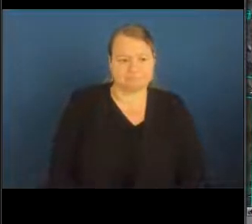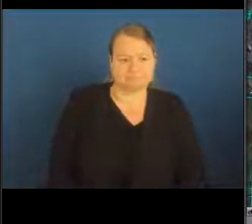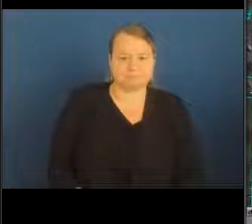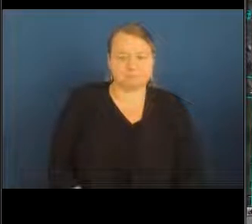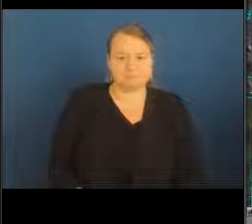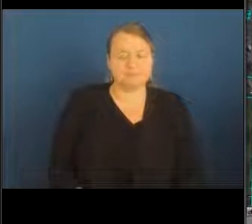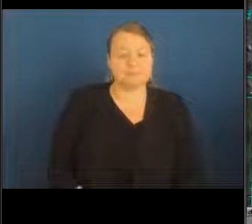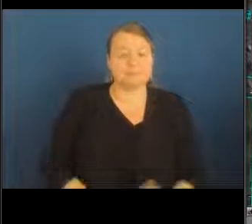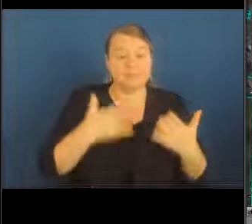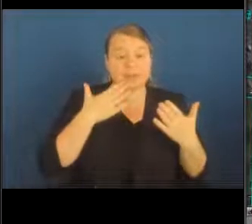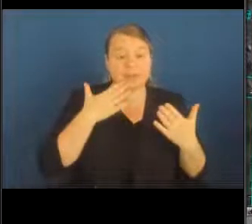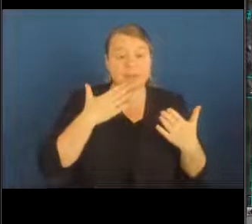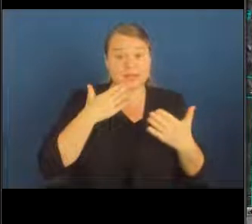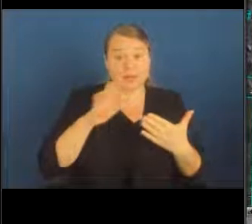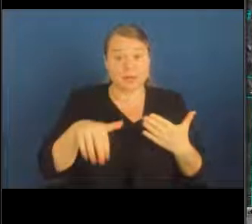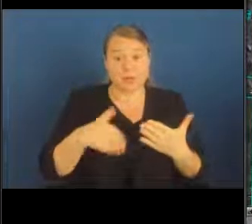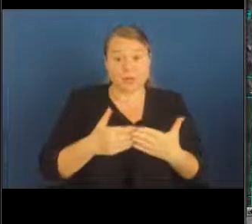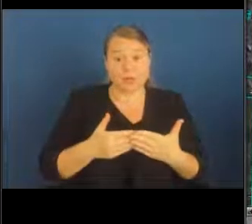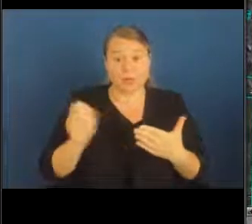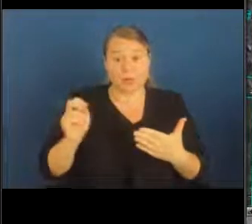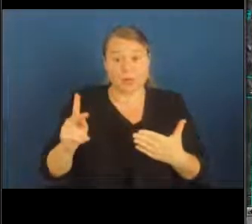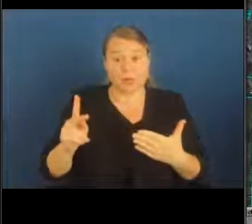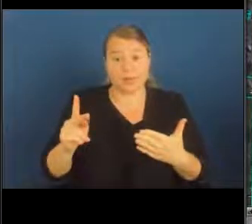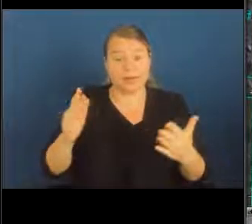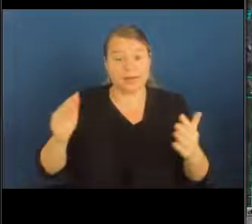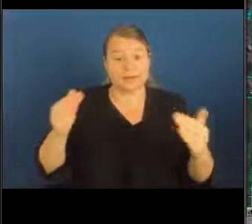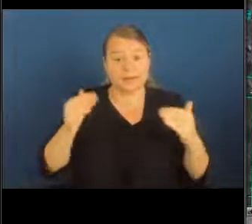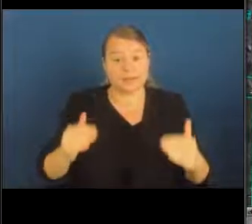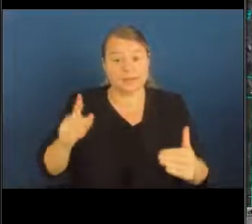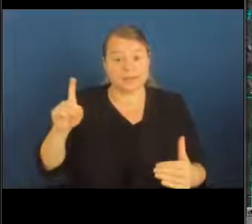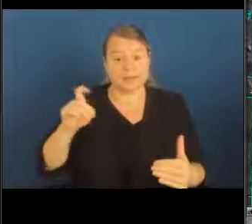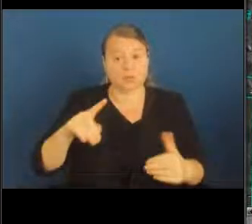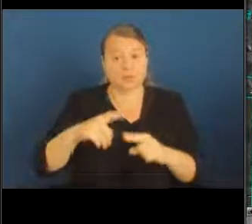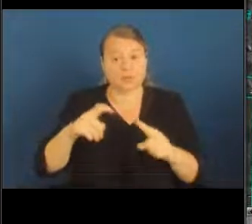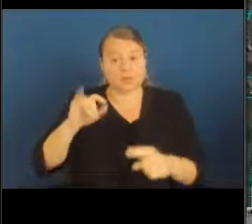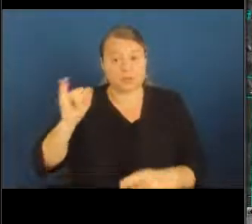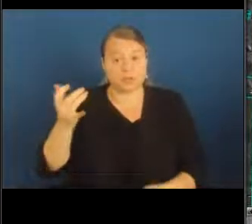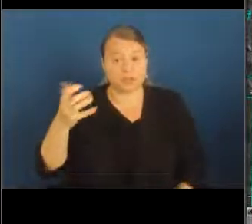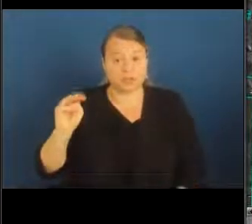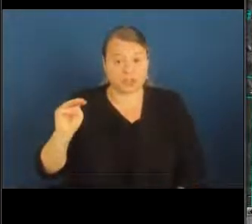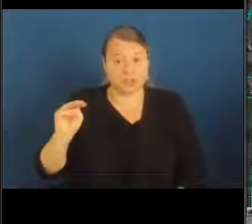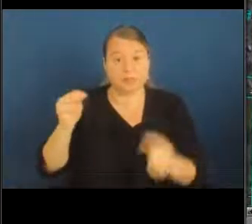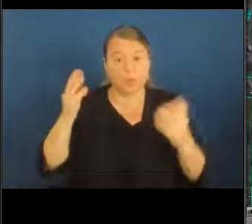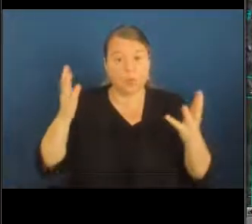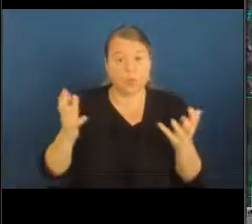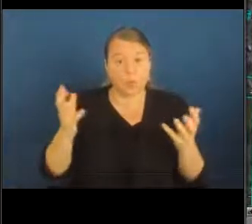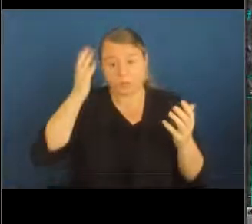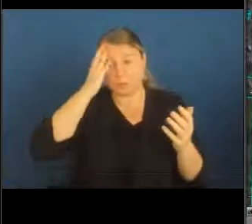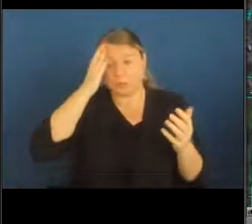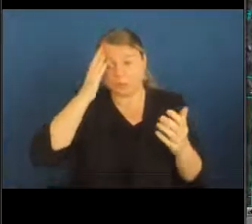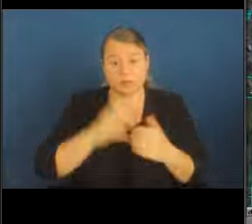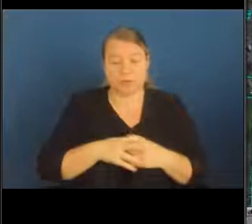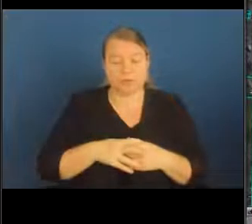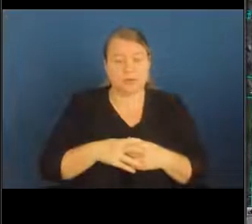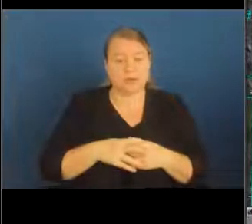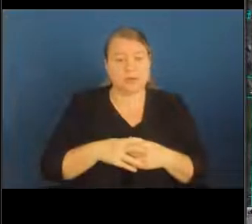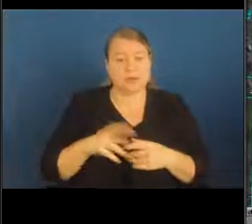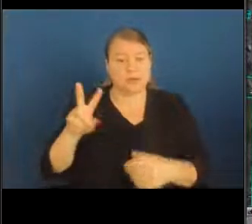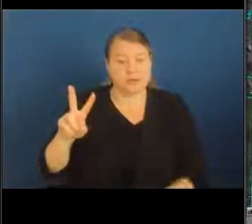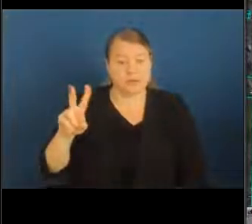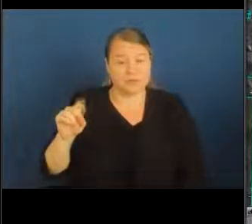Thank you all. Okay, Zamir, our next question comes from Jim, who wants to know, can VDOT please fix